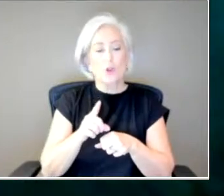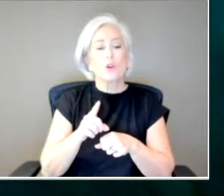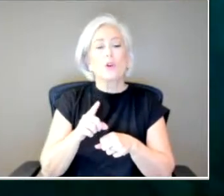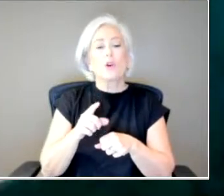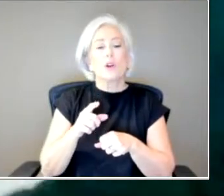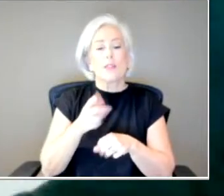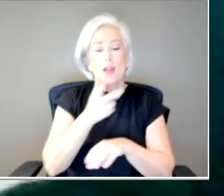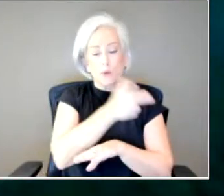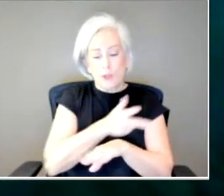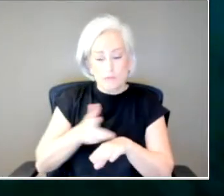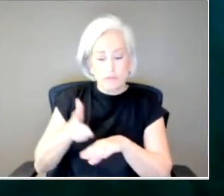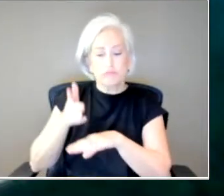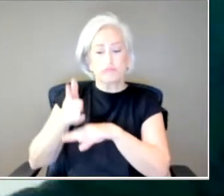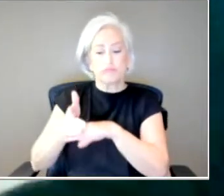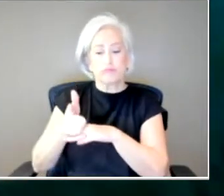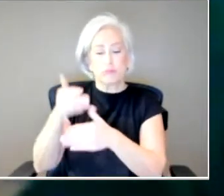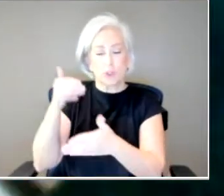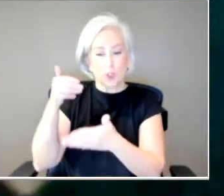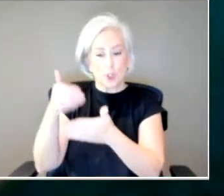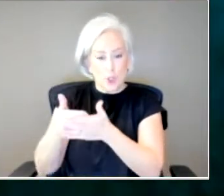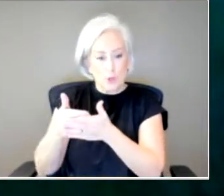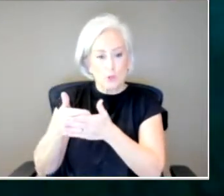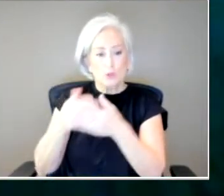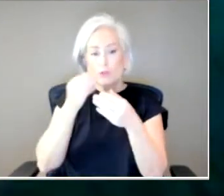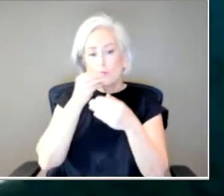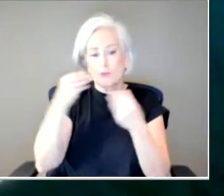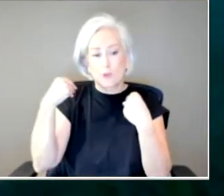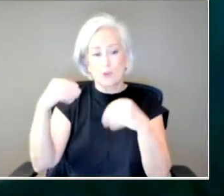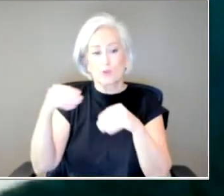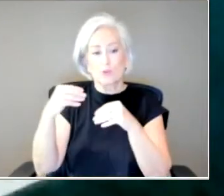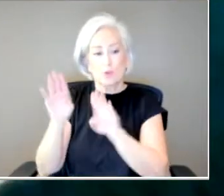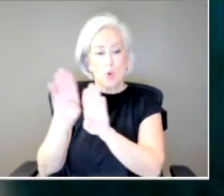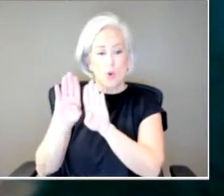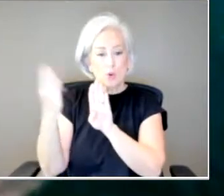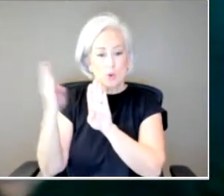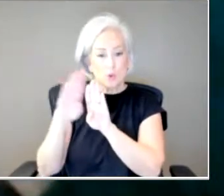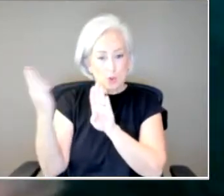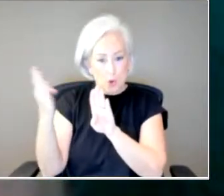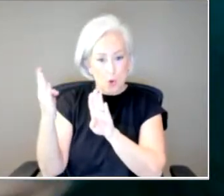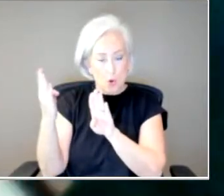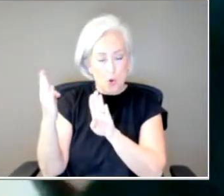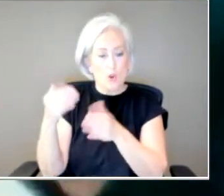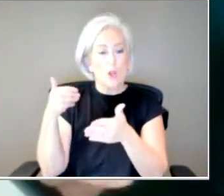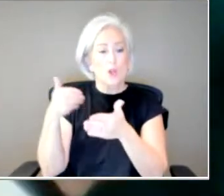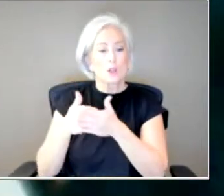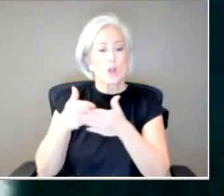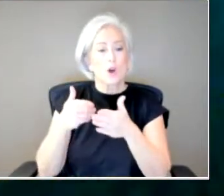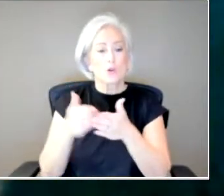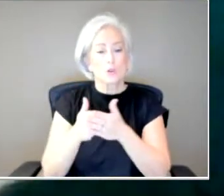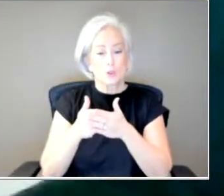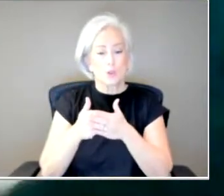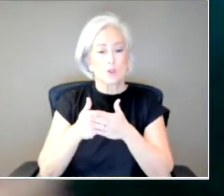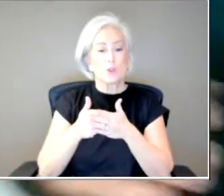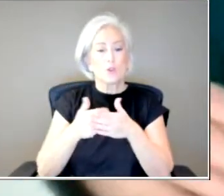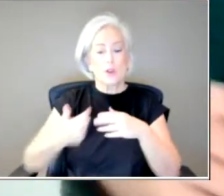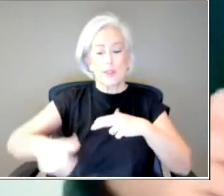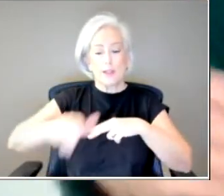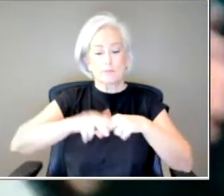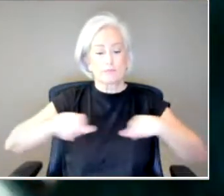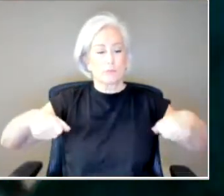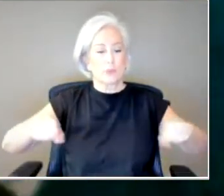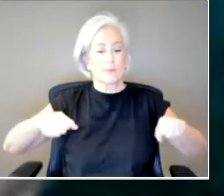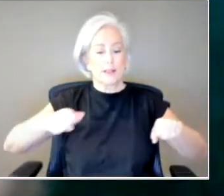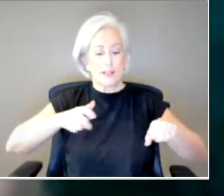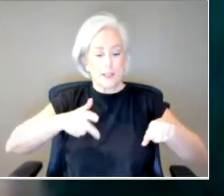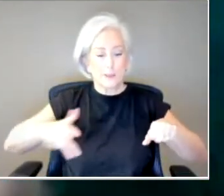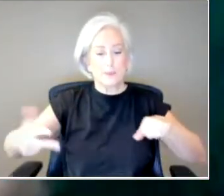the grocery store doors, right near the mobility carts. I carry her purse.